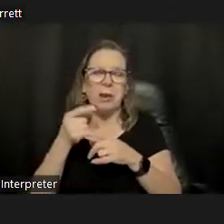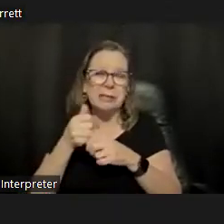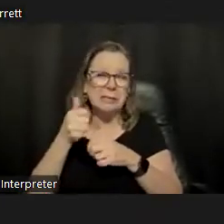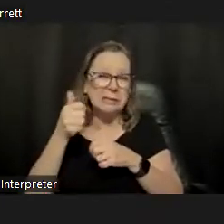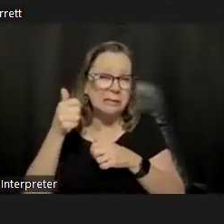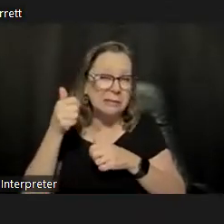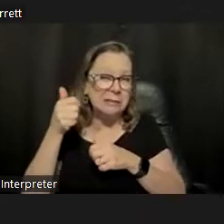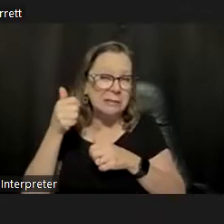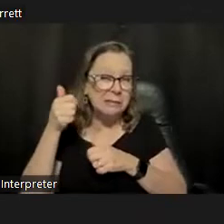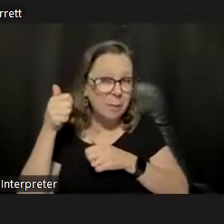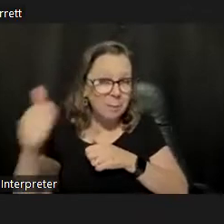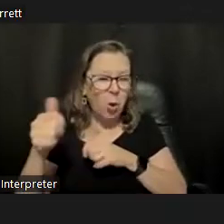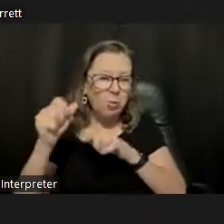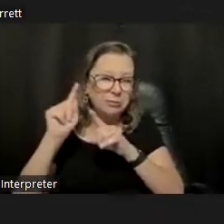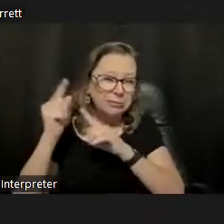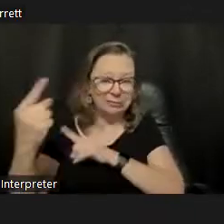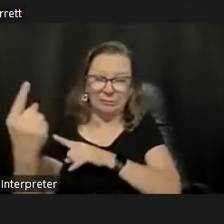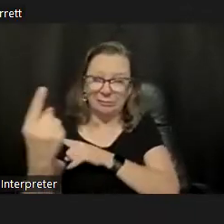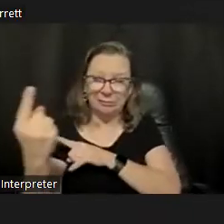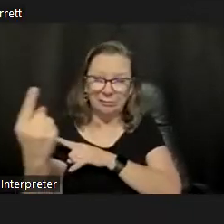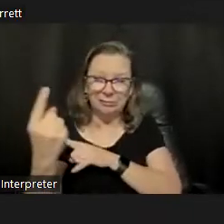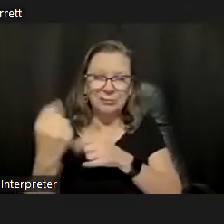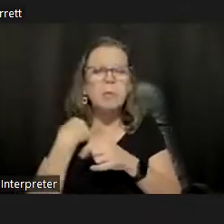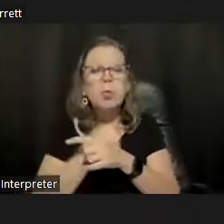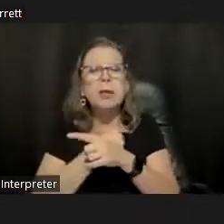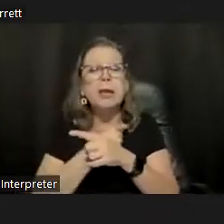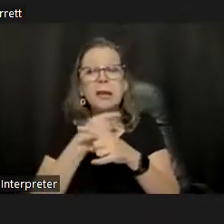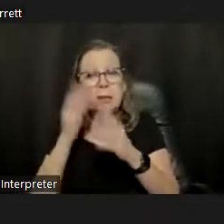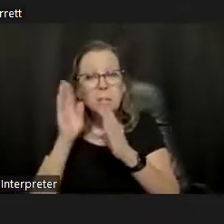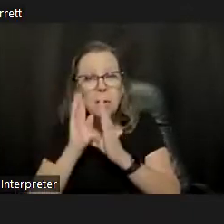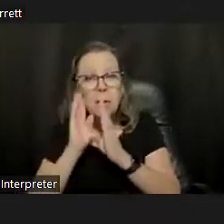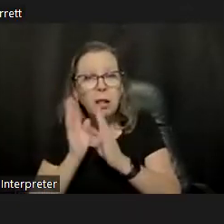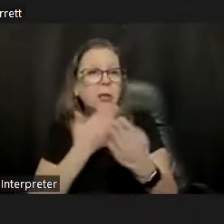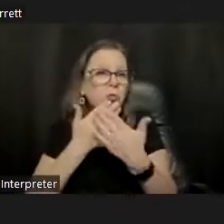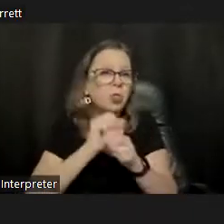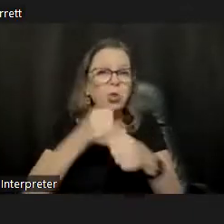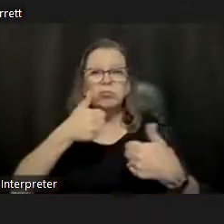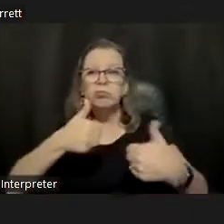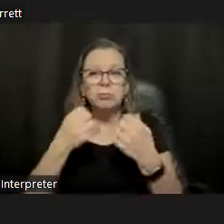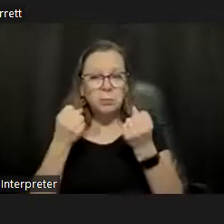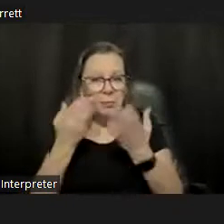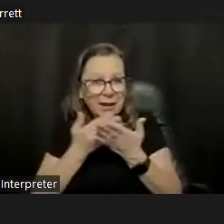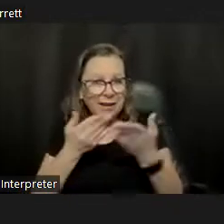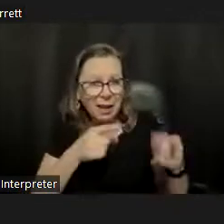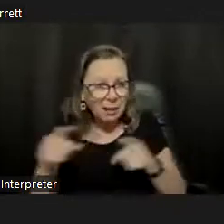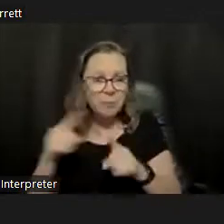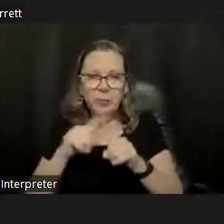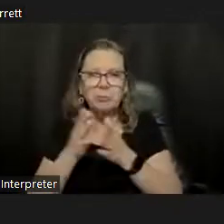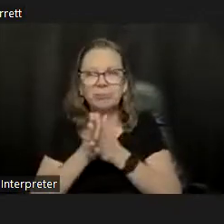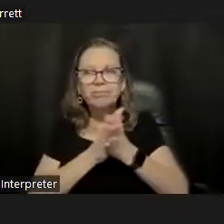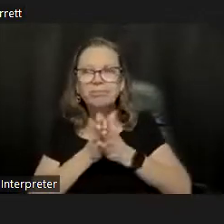But we had a great time up there, did some planning and some good work. So a lot of stuff going on, but we're anxious to get into